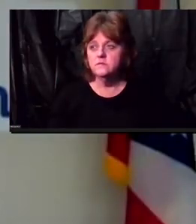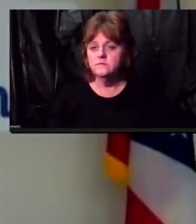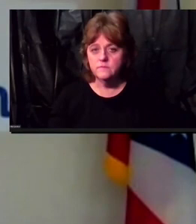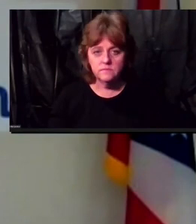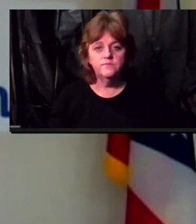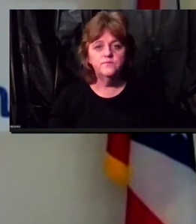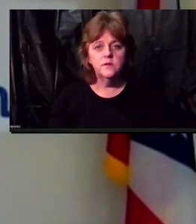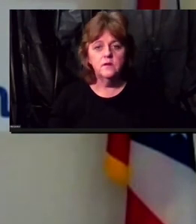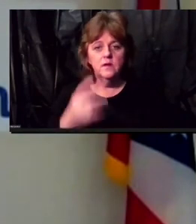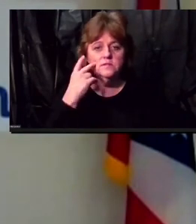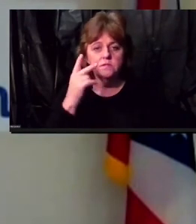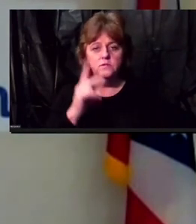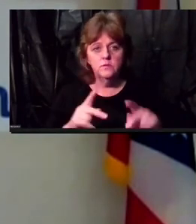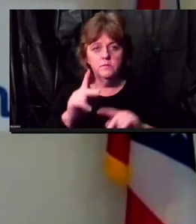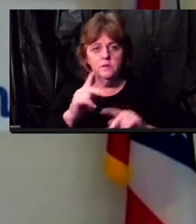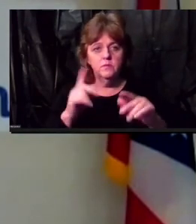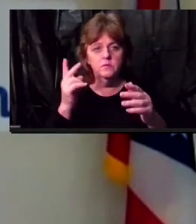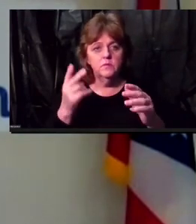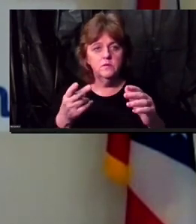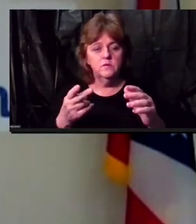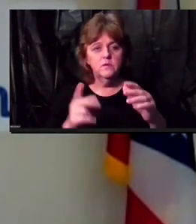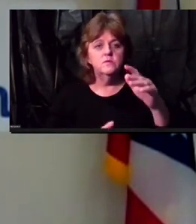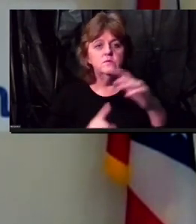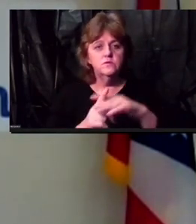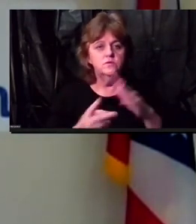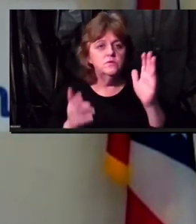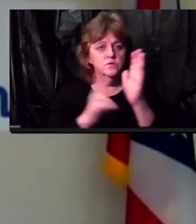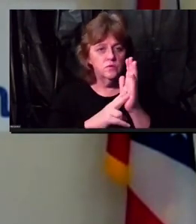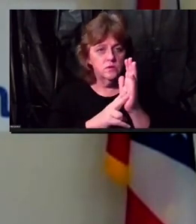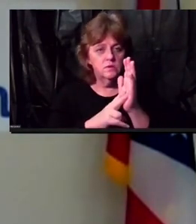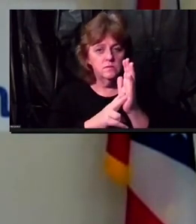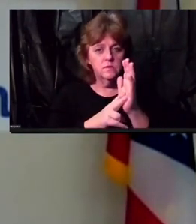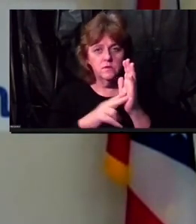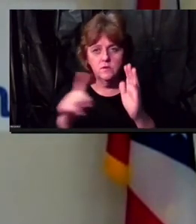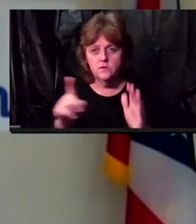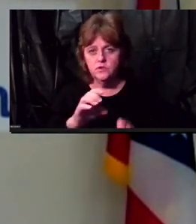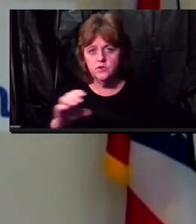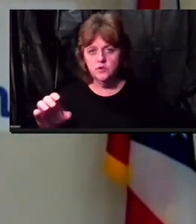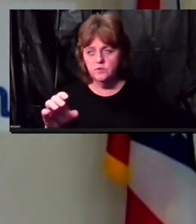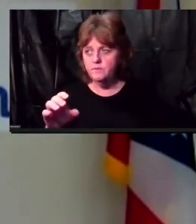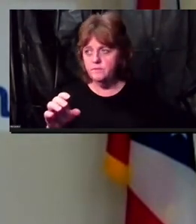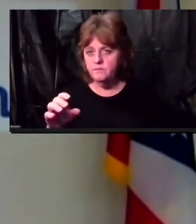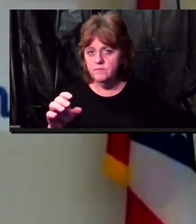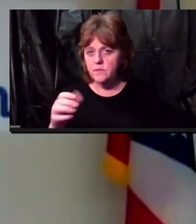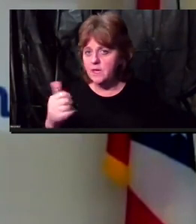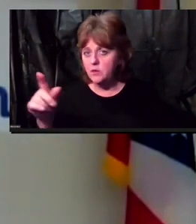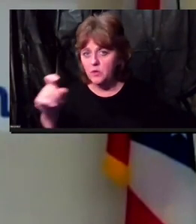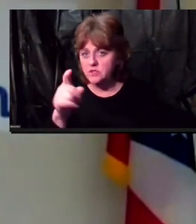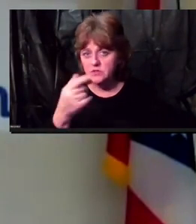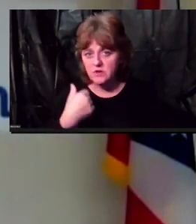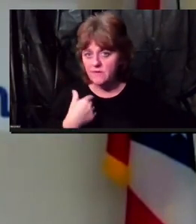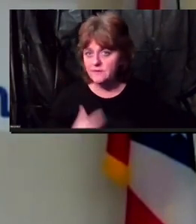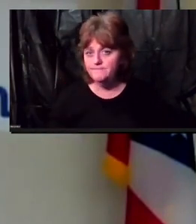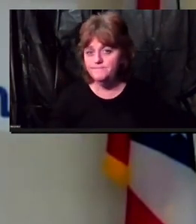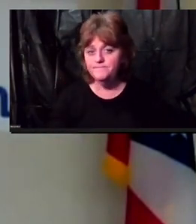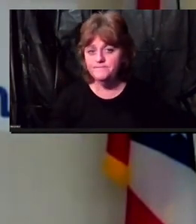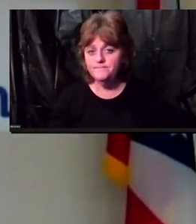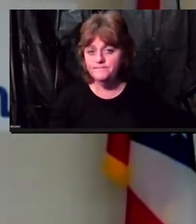Okay, I see 2 folks have joined us, or 3 have joined us here on Zoom. Are there any questions from you?